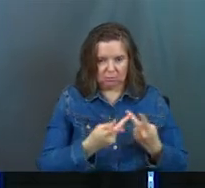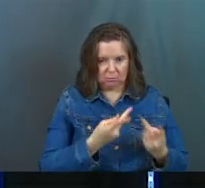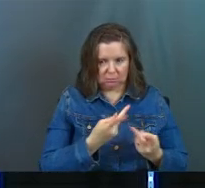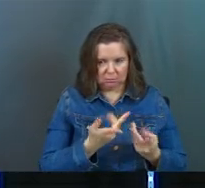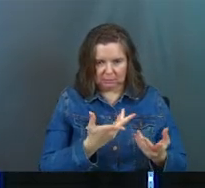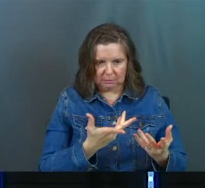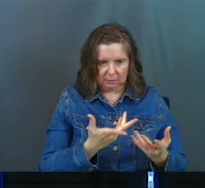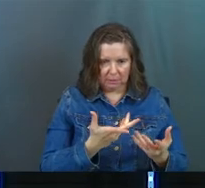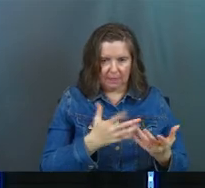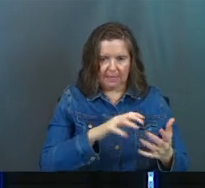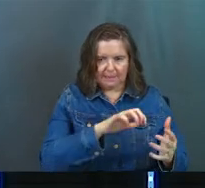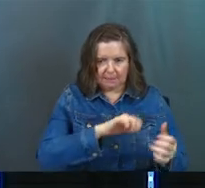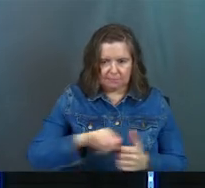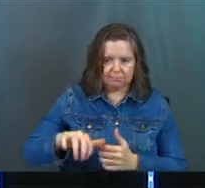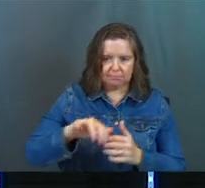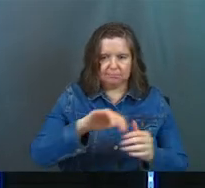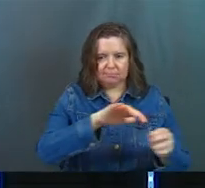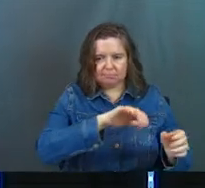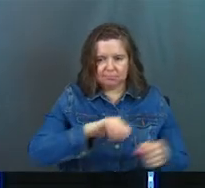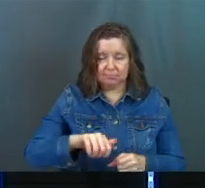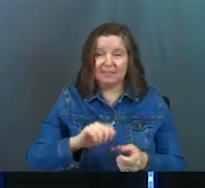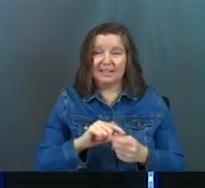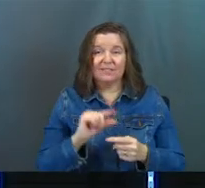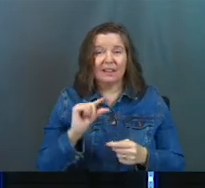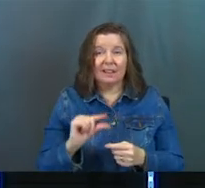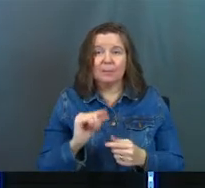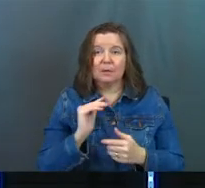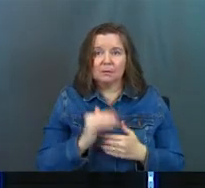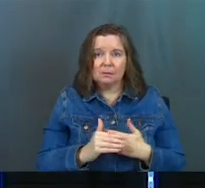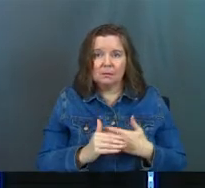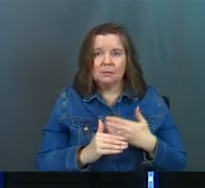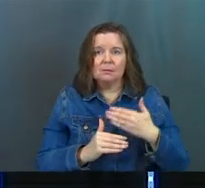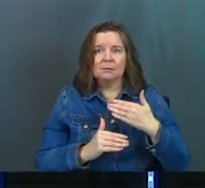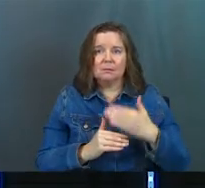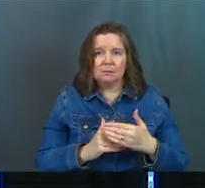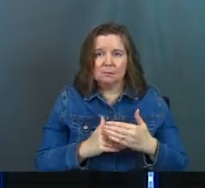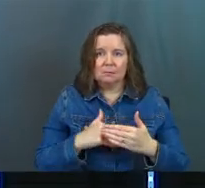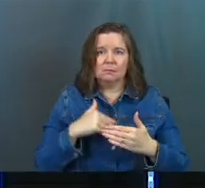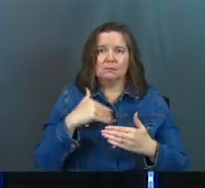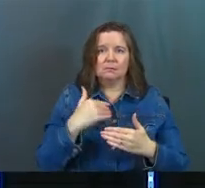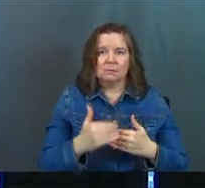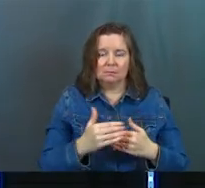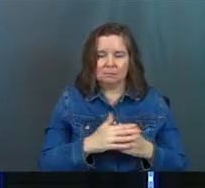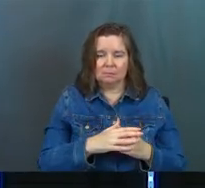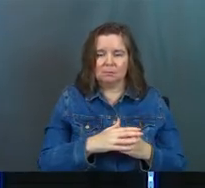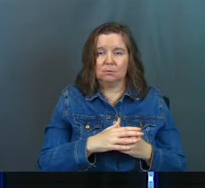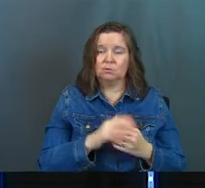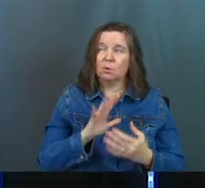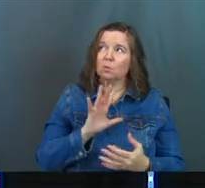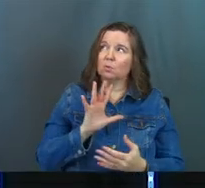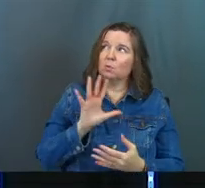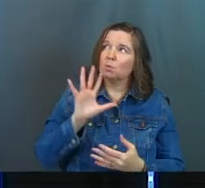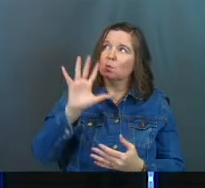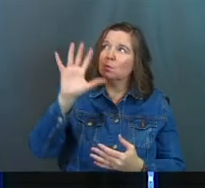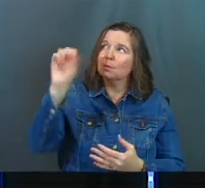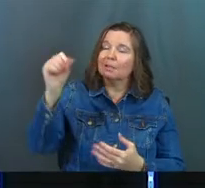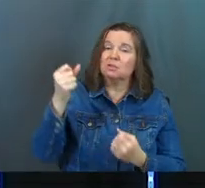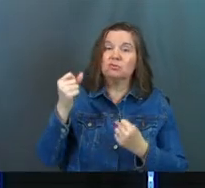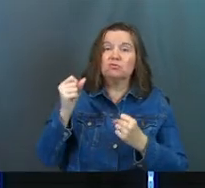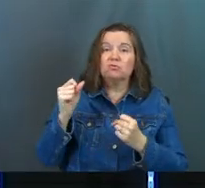insanity, even if it's a little speck at a time. And so reach, and so do that, and take that